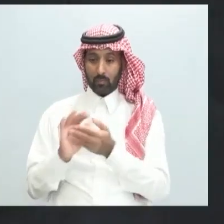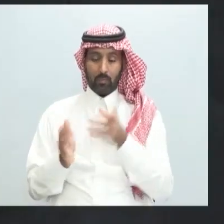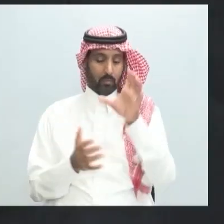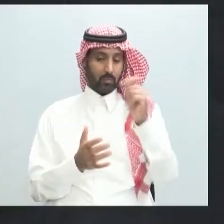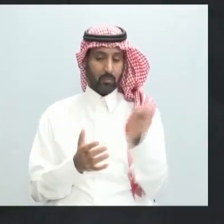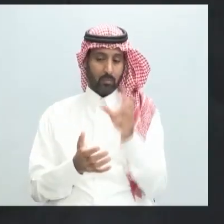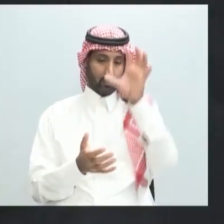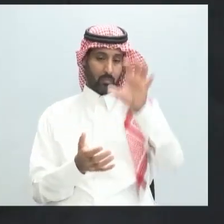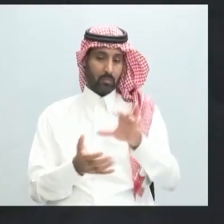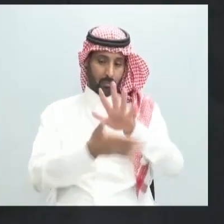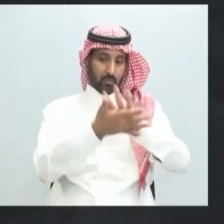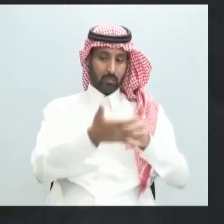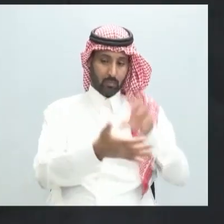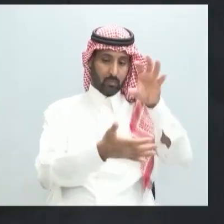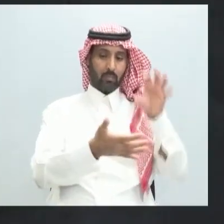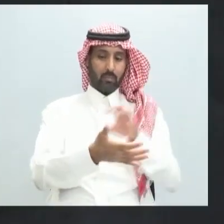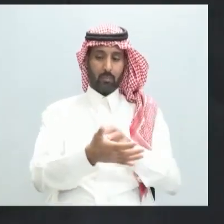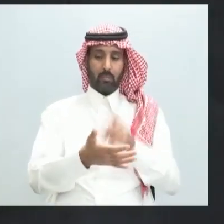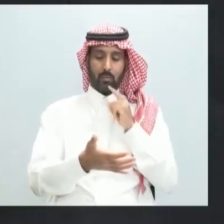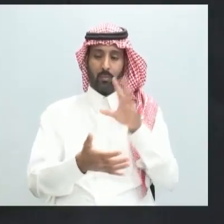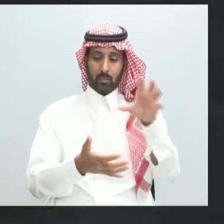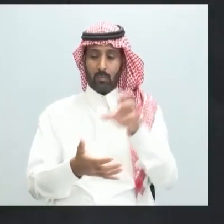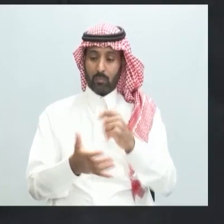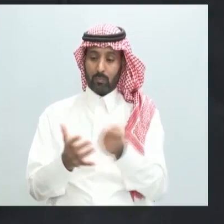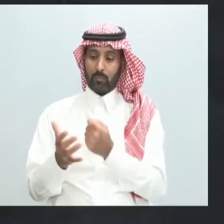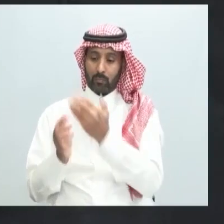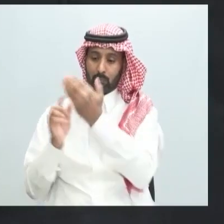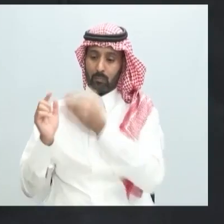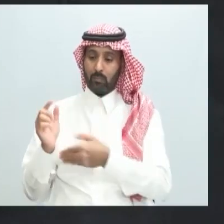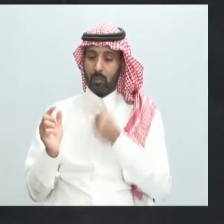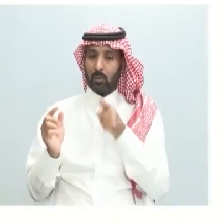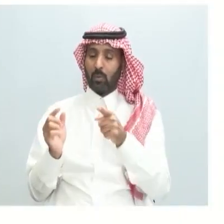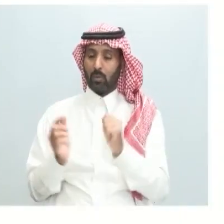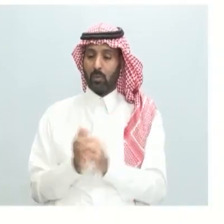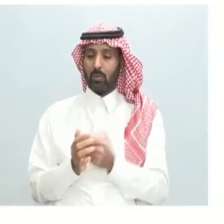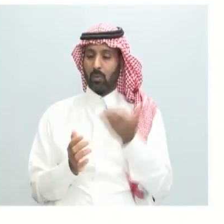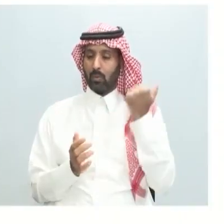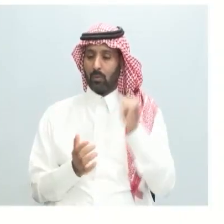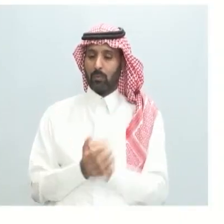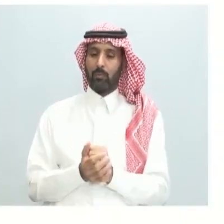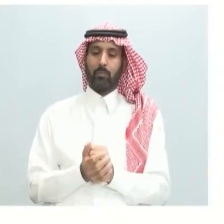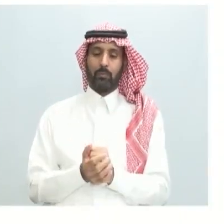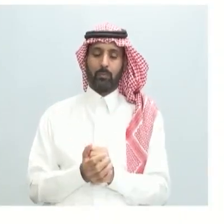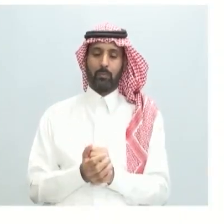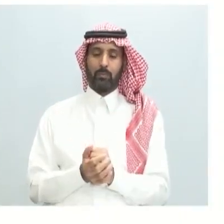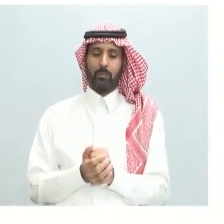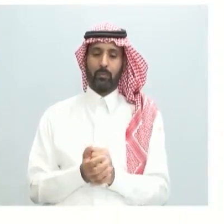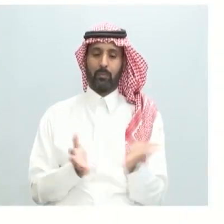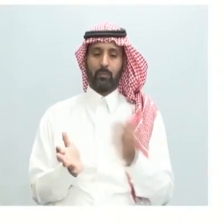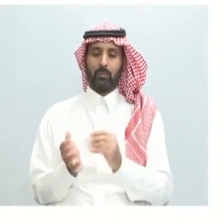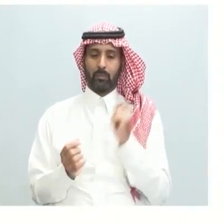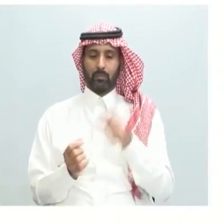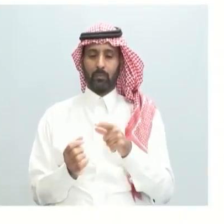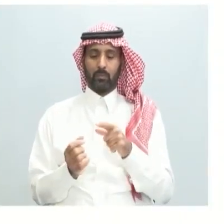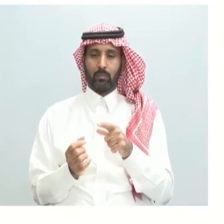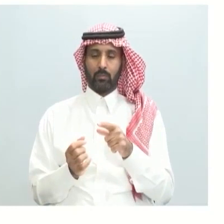writing this chart, try to write an essay about what you have written. So